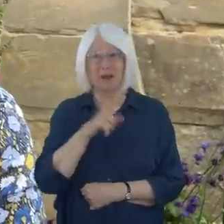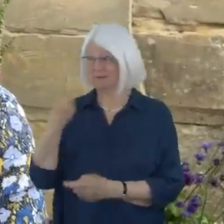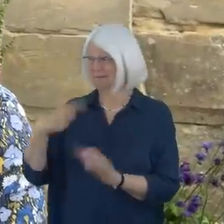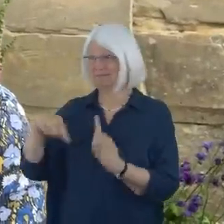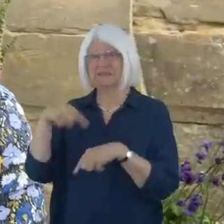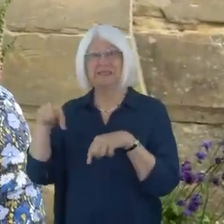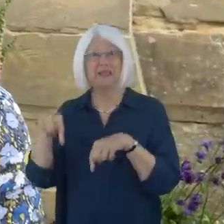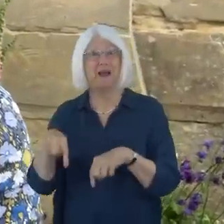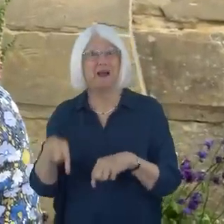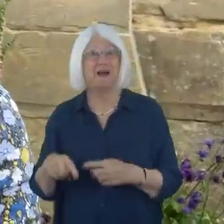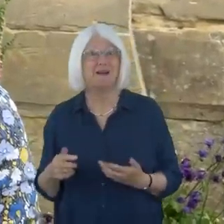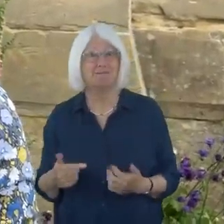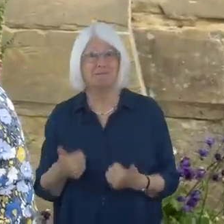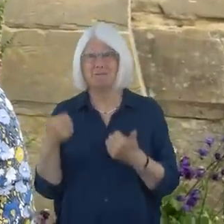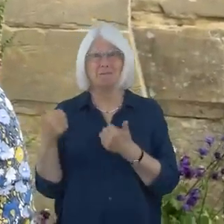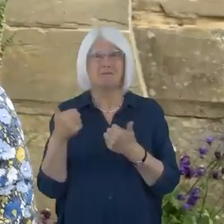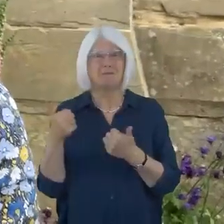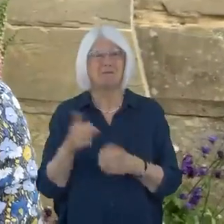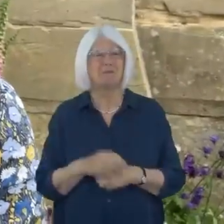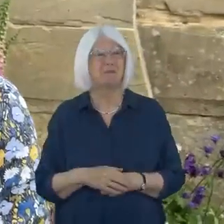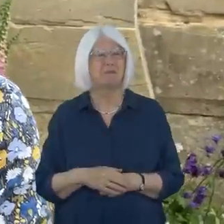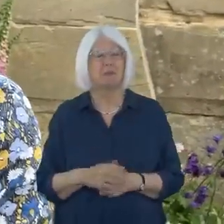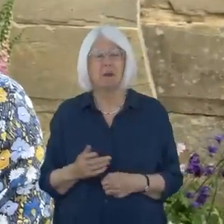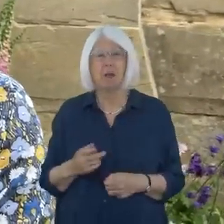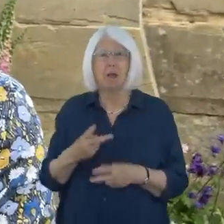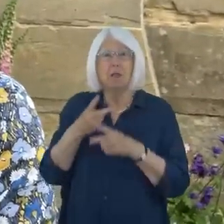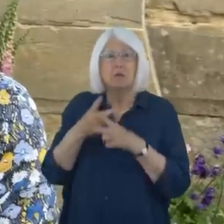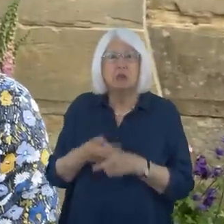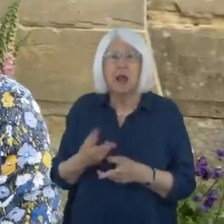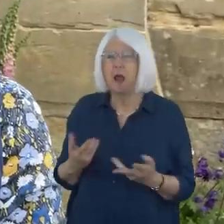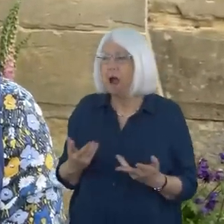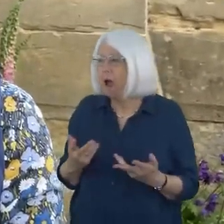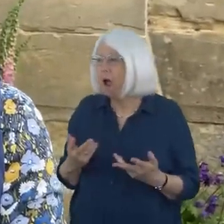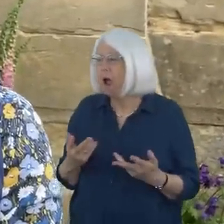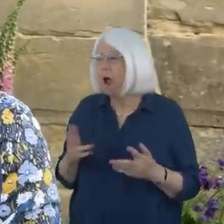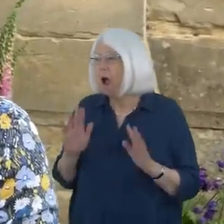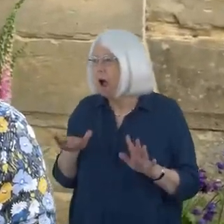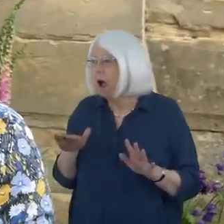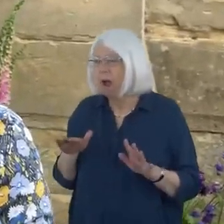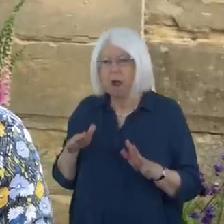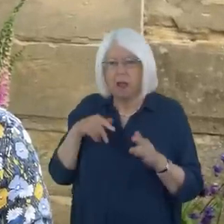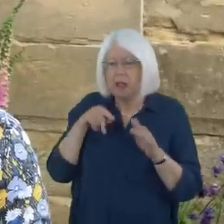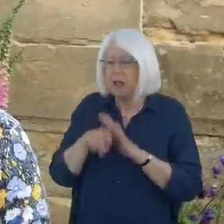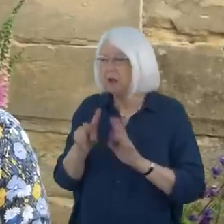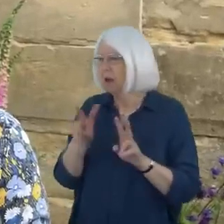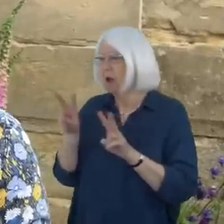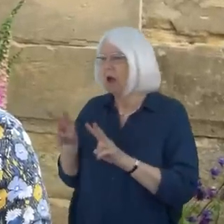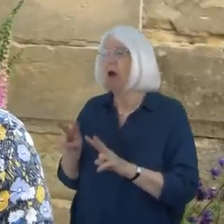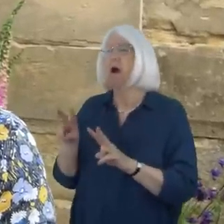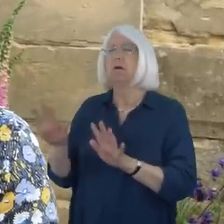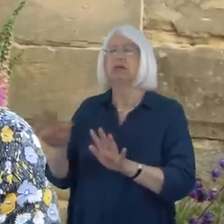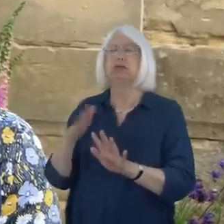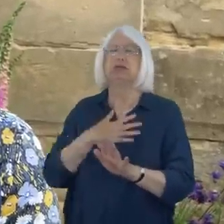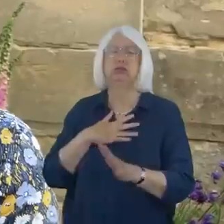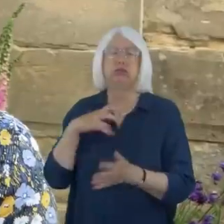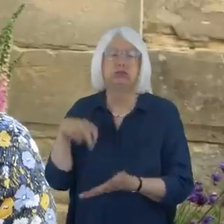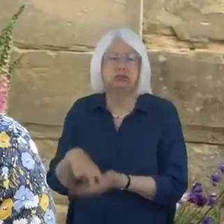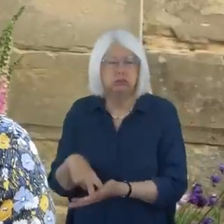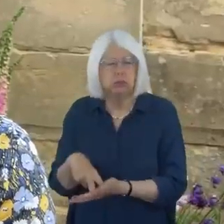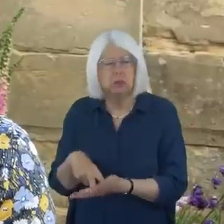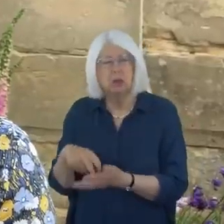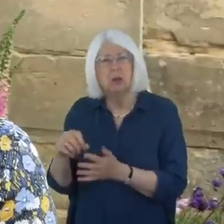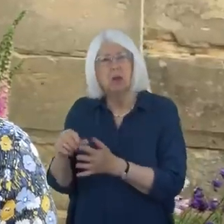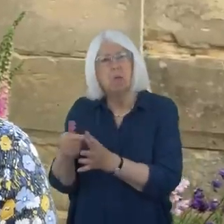here." The jailer called for lights, and rushing in, he fell down trembling before Paul and